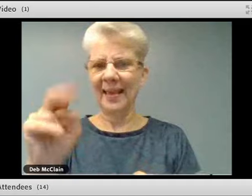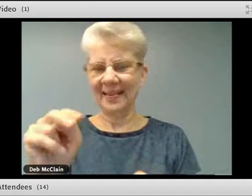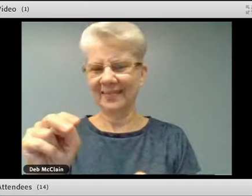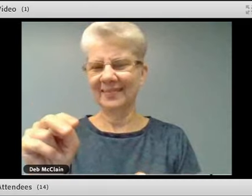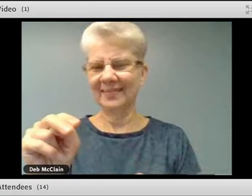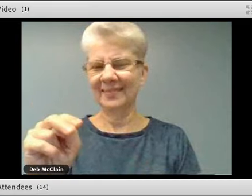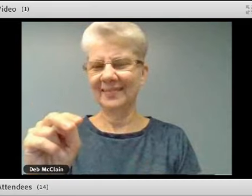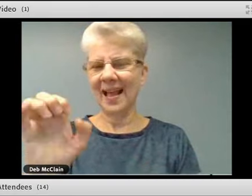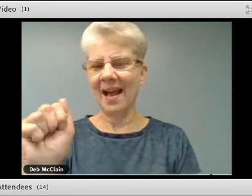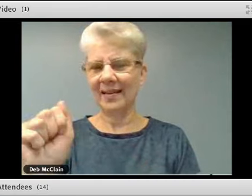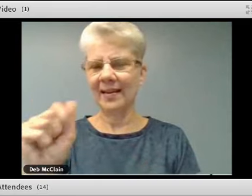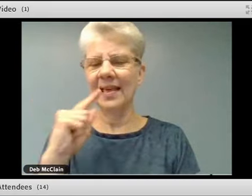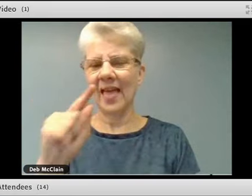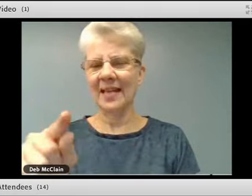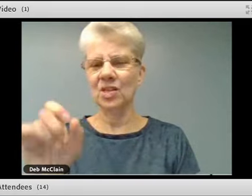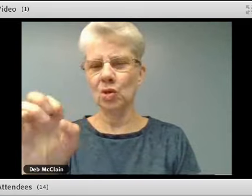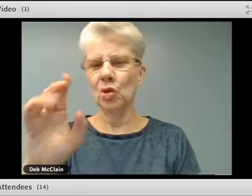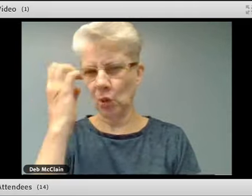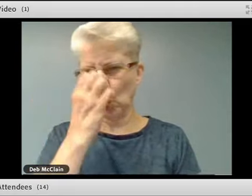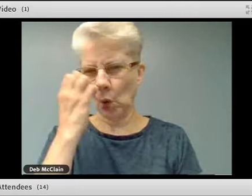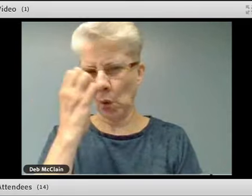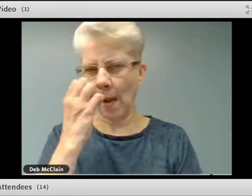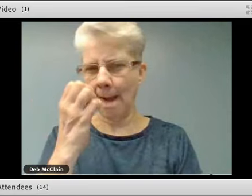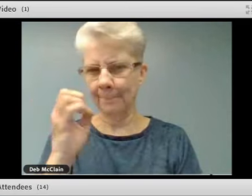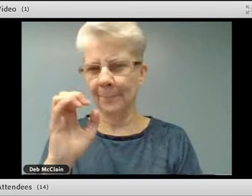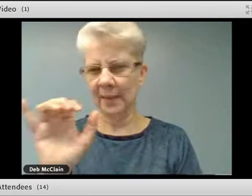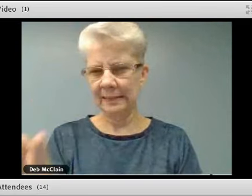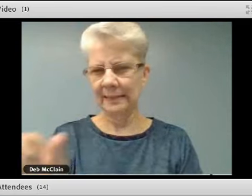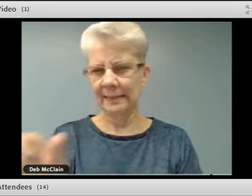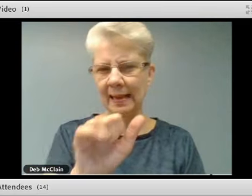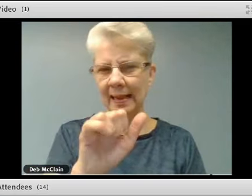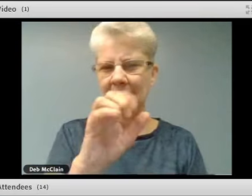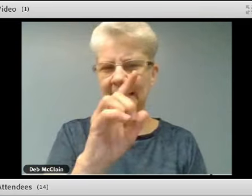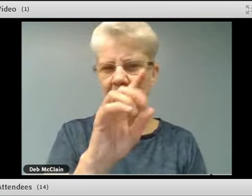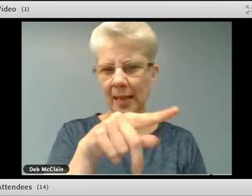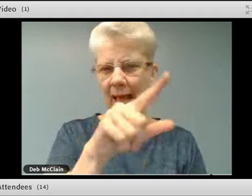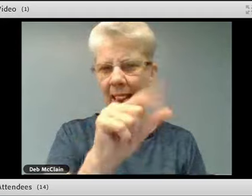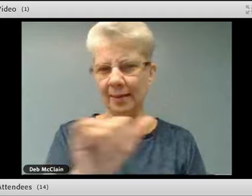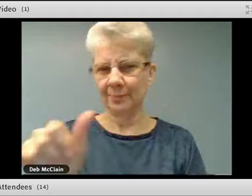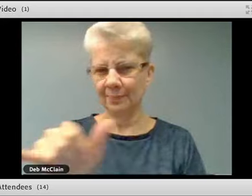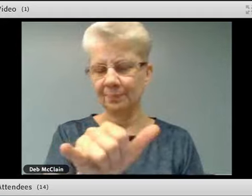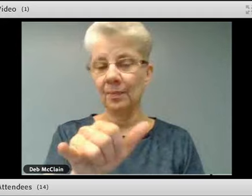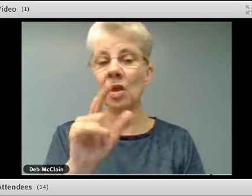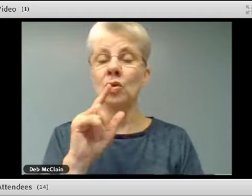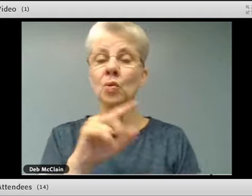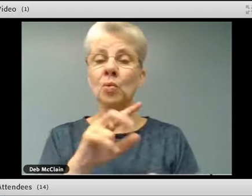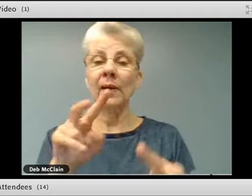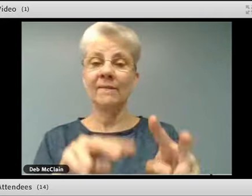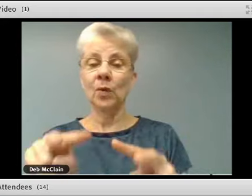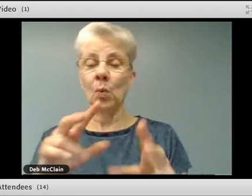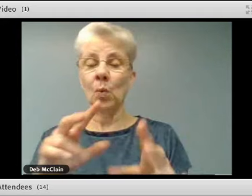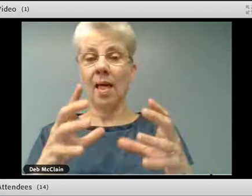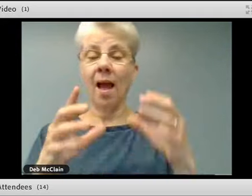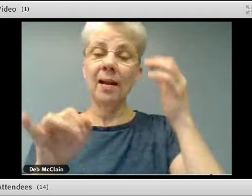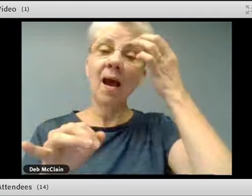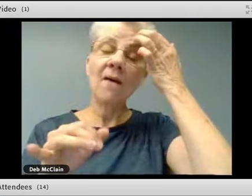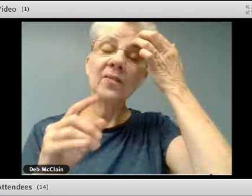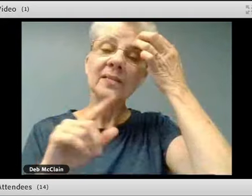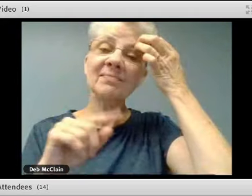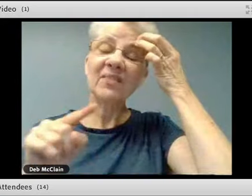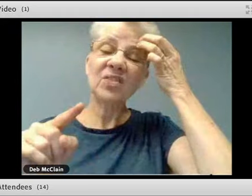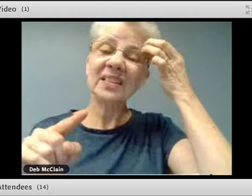of DPLA. But you can view a lot of